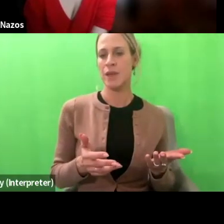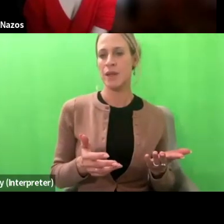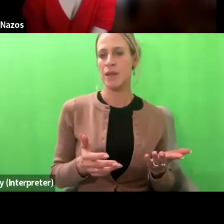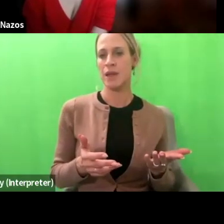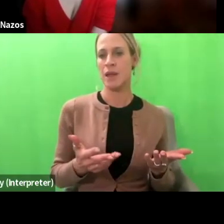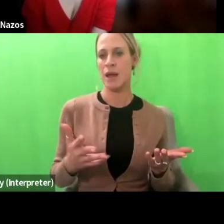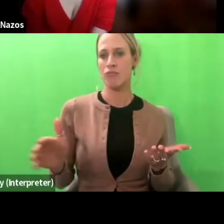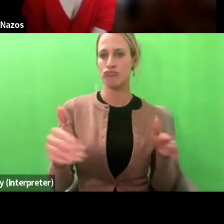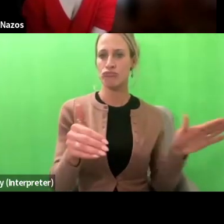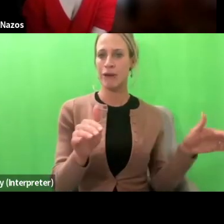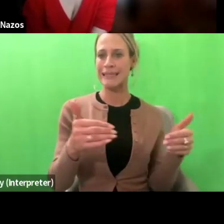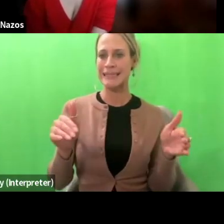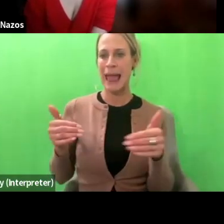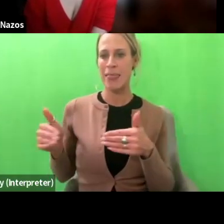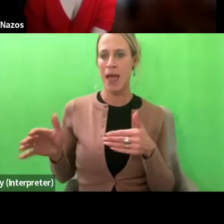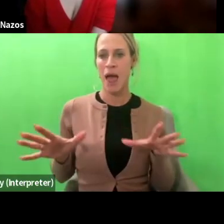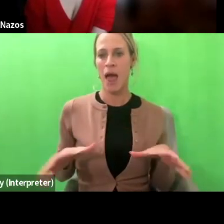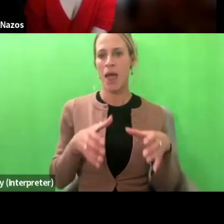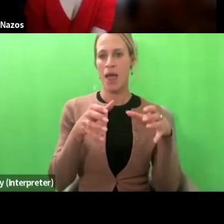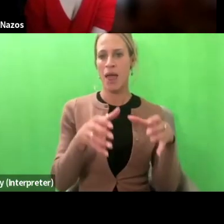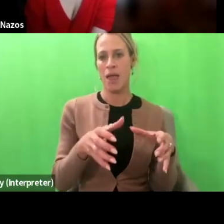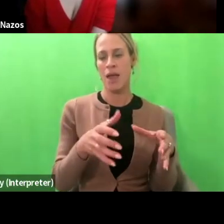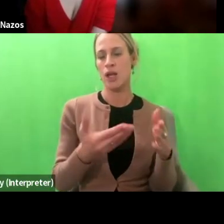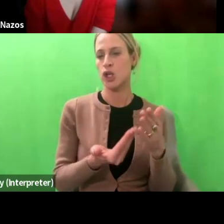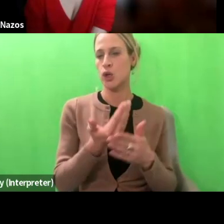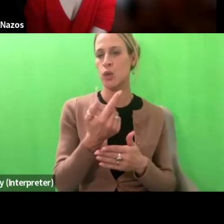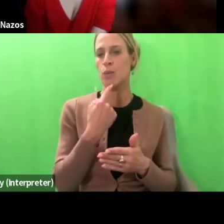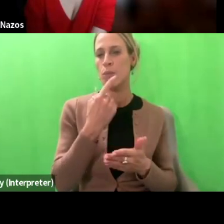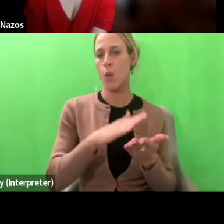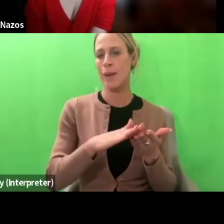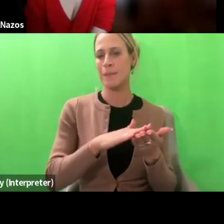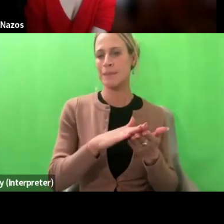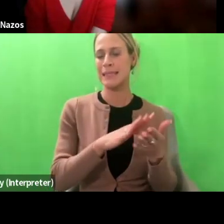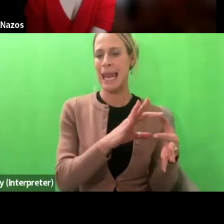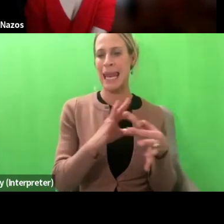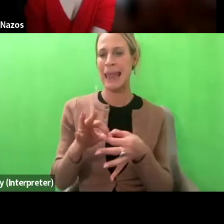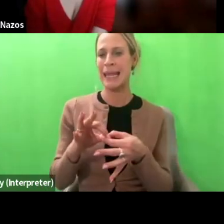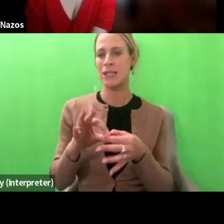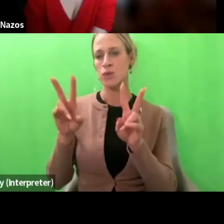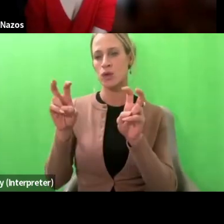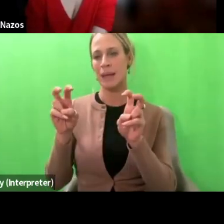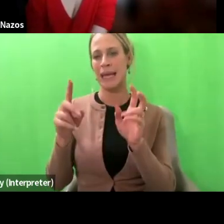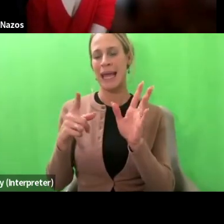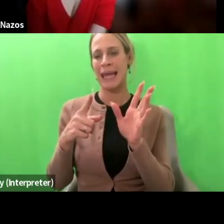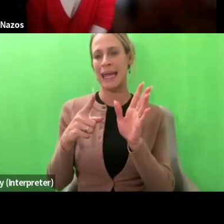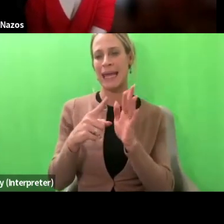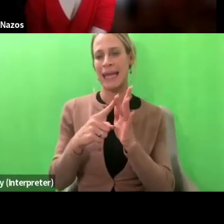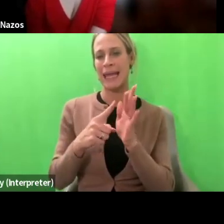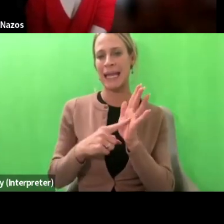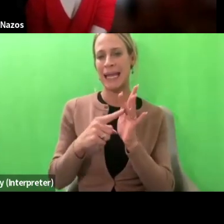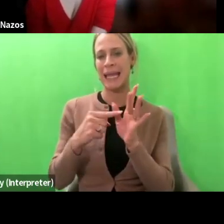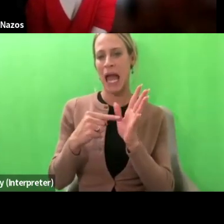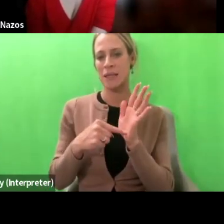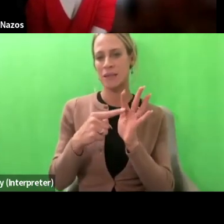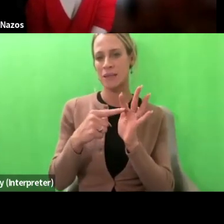bring together the poems of a new one. It is going to be about the Iliad, Homer.